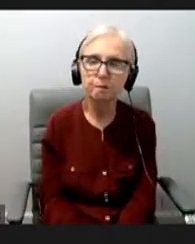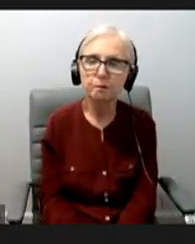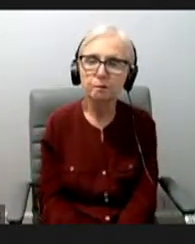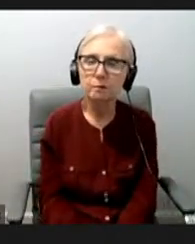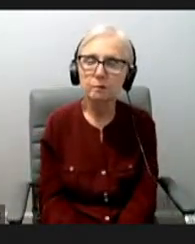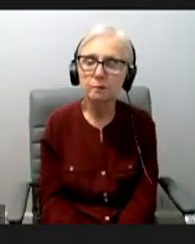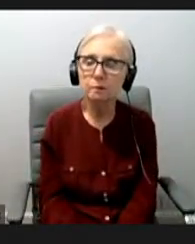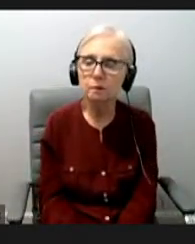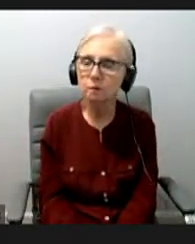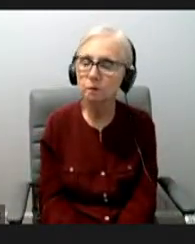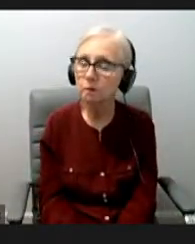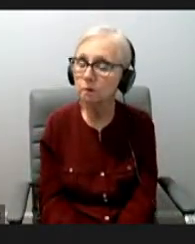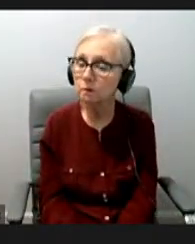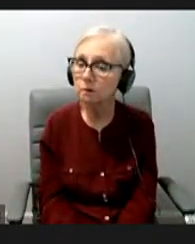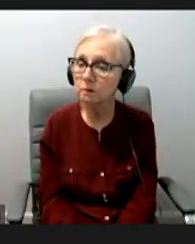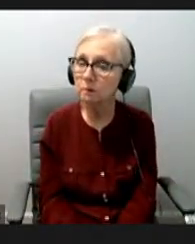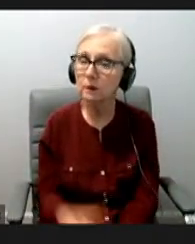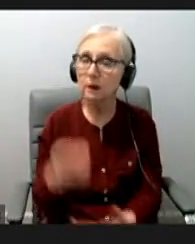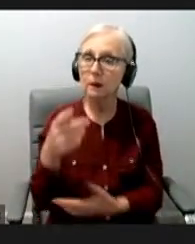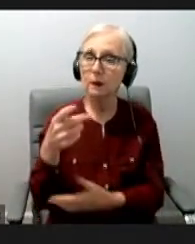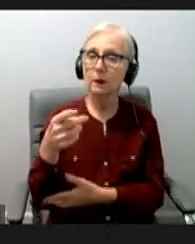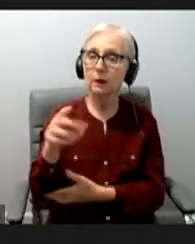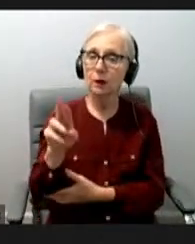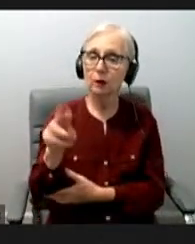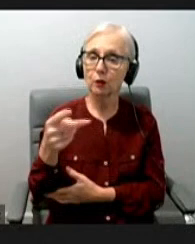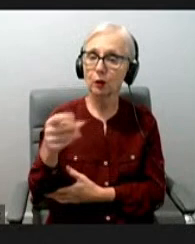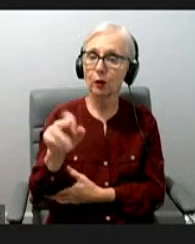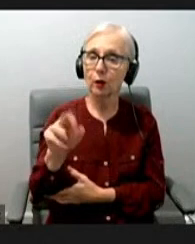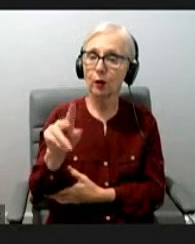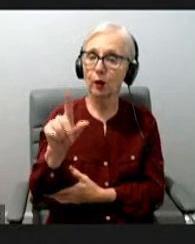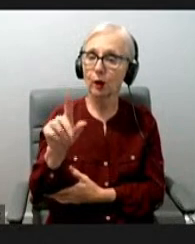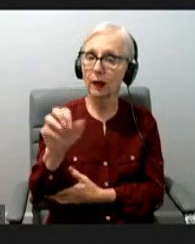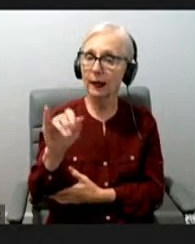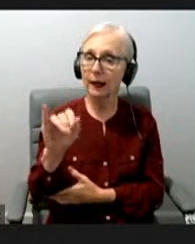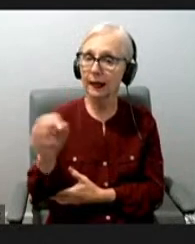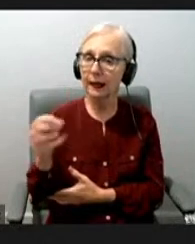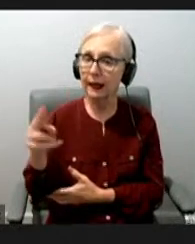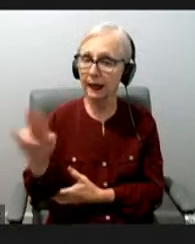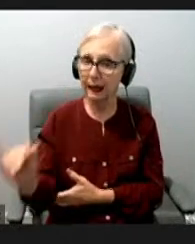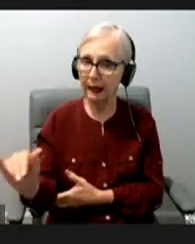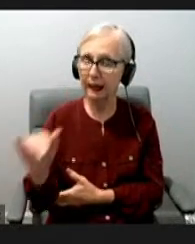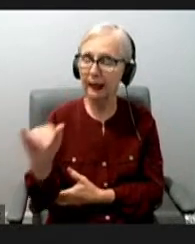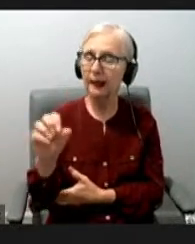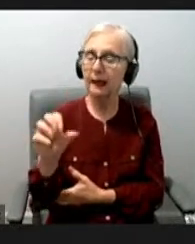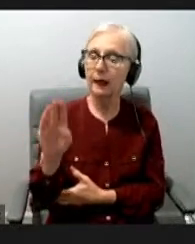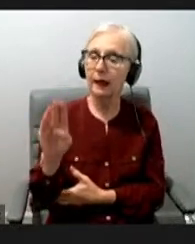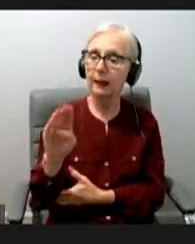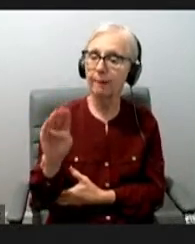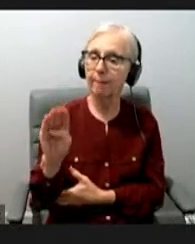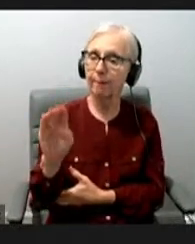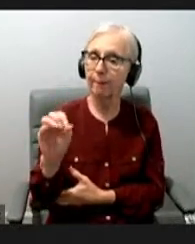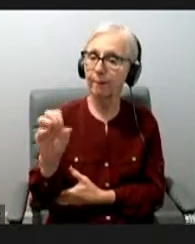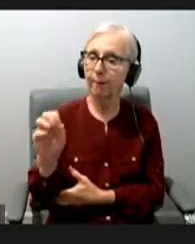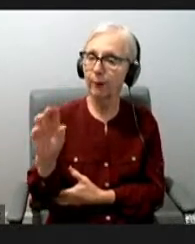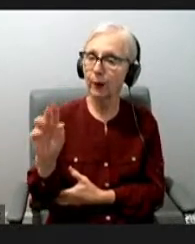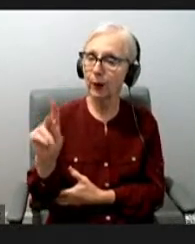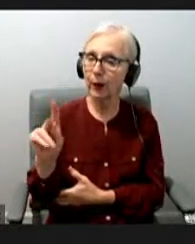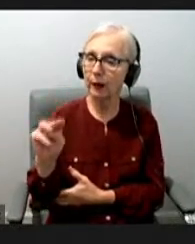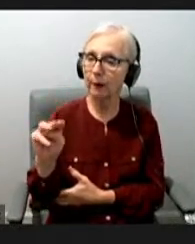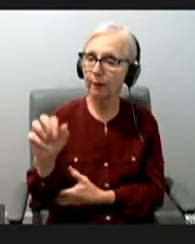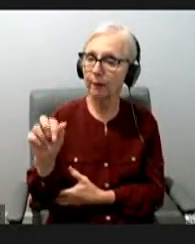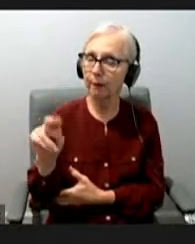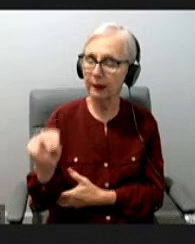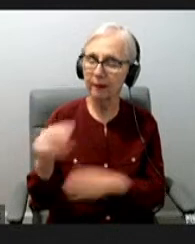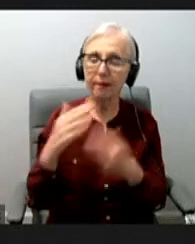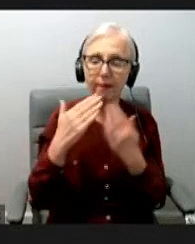All right, thank you, Dr. Hurley and Director Bookman. We're going to move on to the media Q&A portion of today's presentation. A